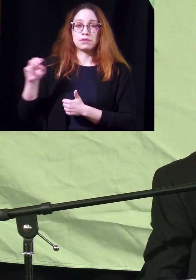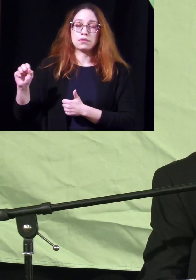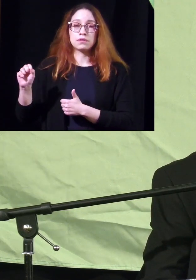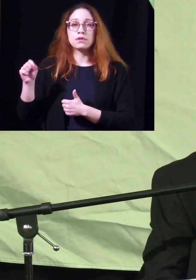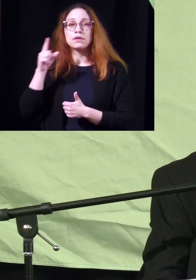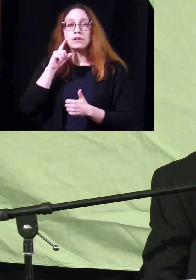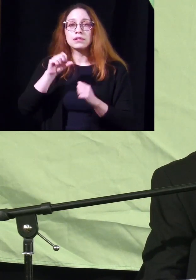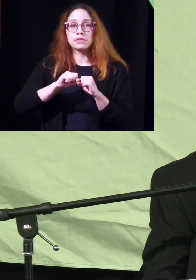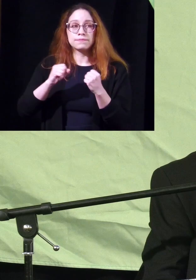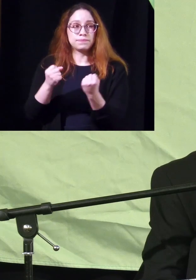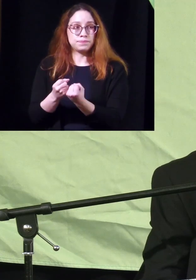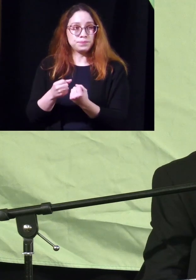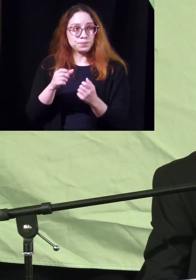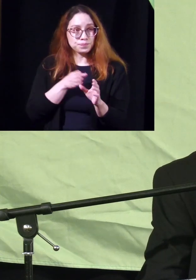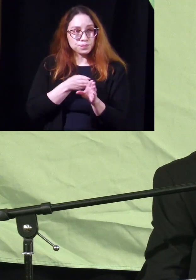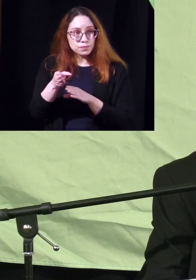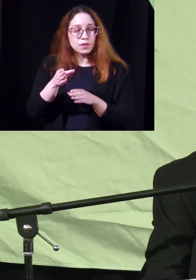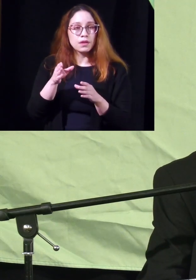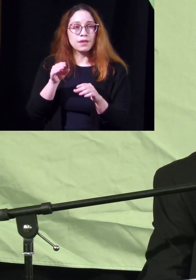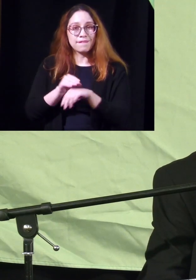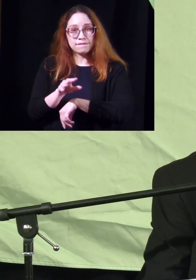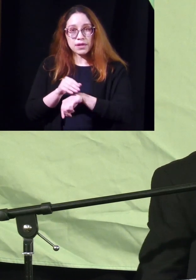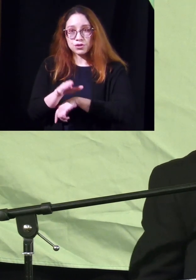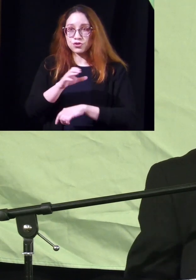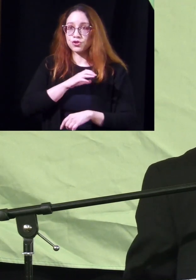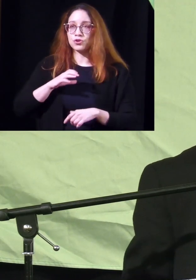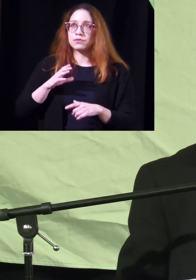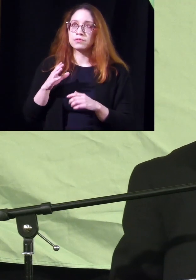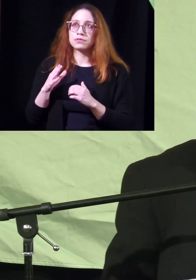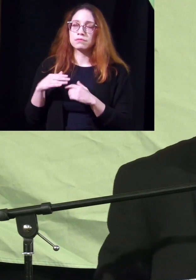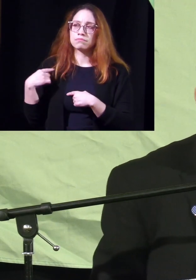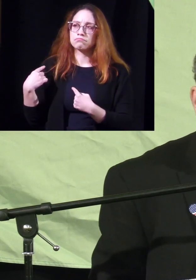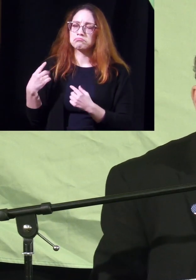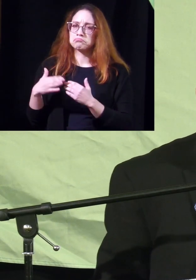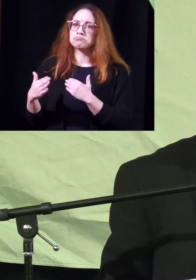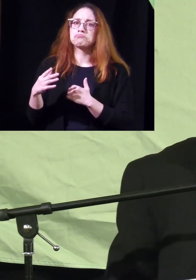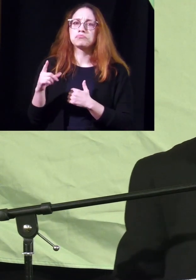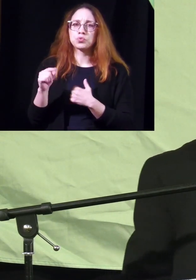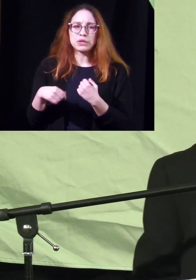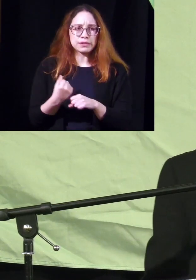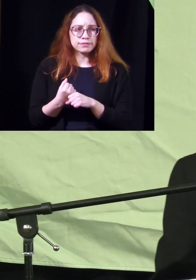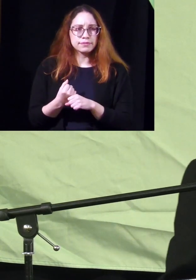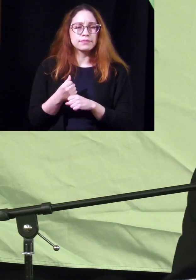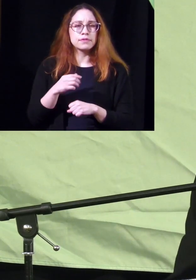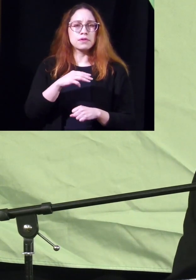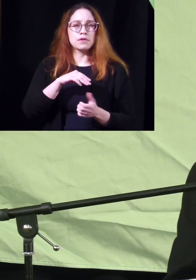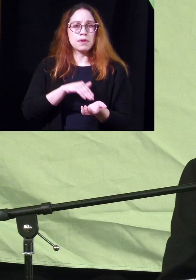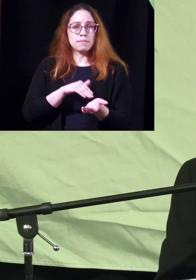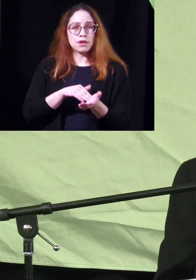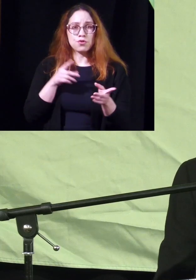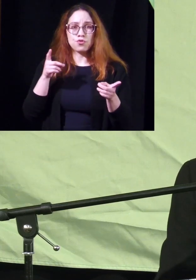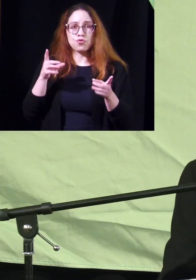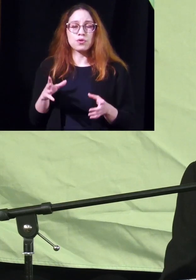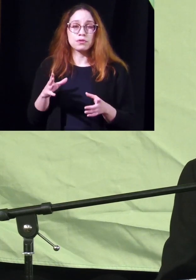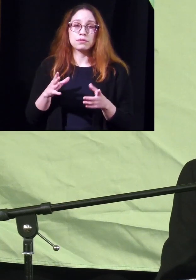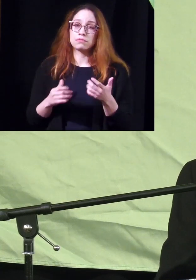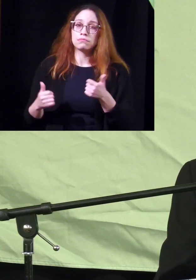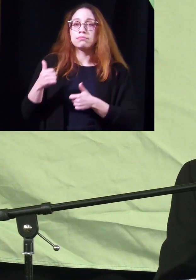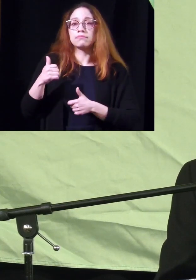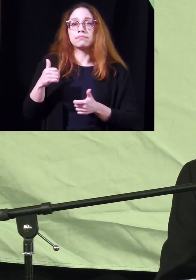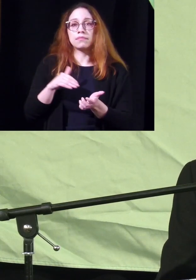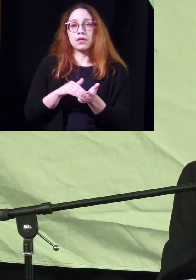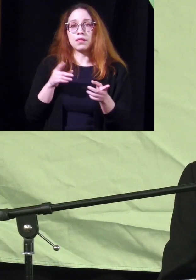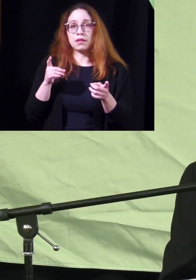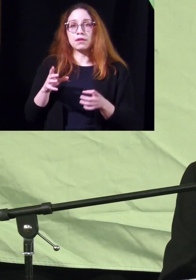Sclerosis Society's Professional Advisory Committee for almost 20 years and has been the medical director, the lead medical